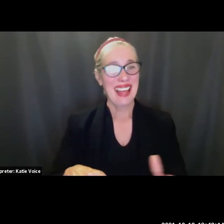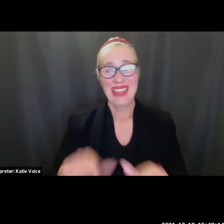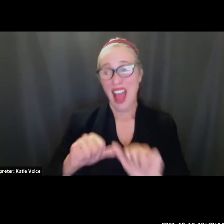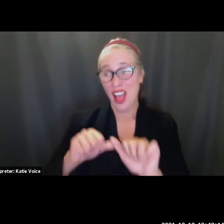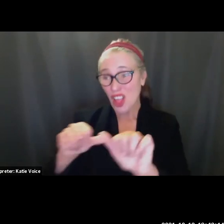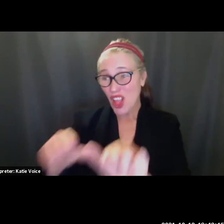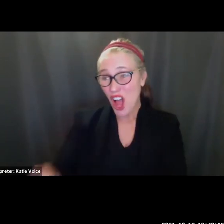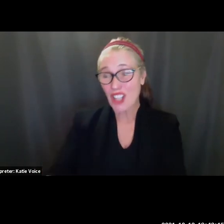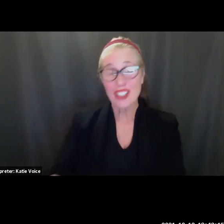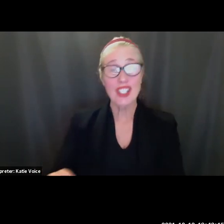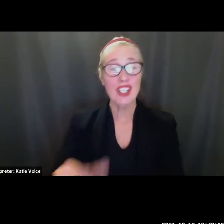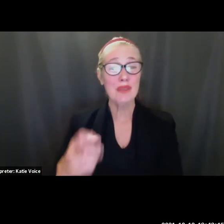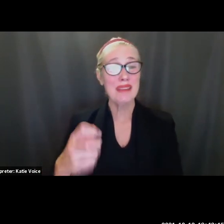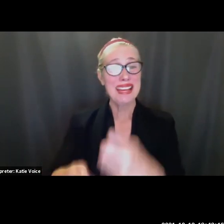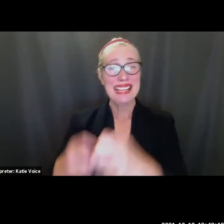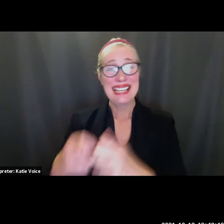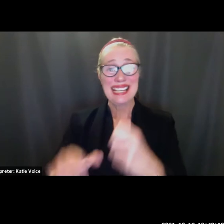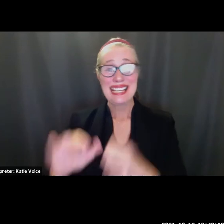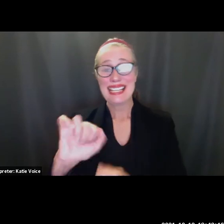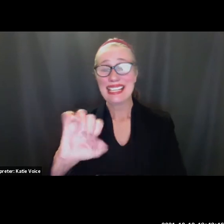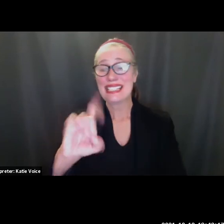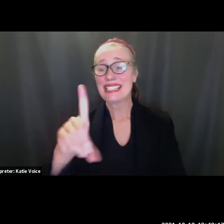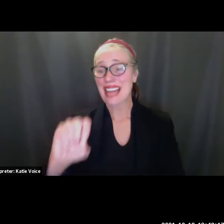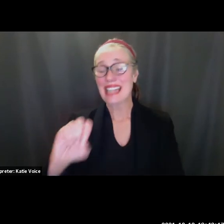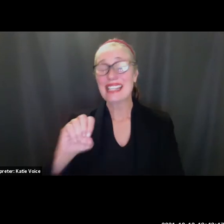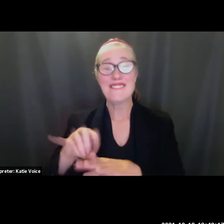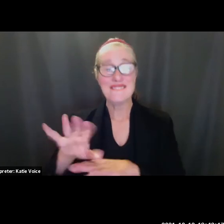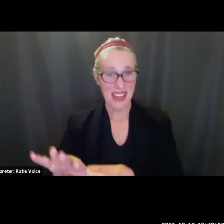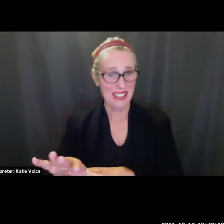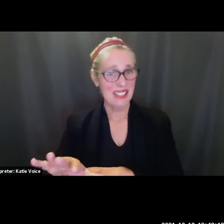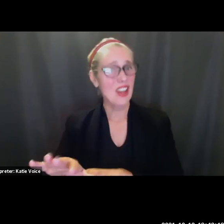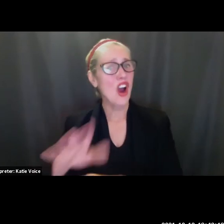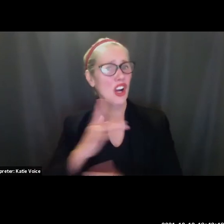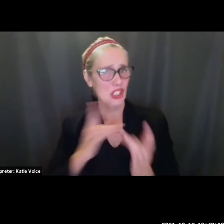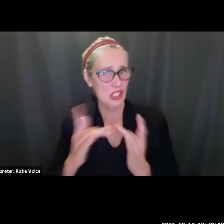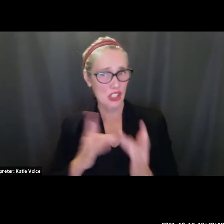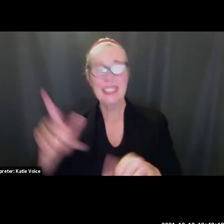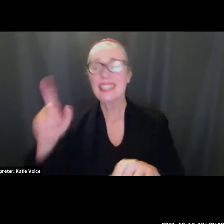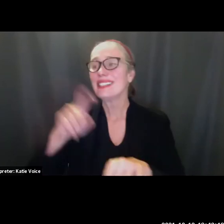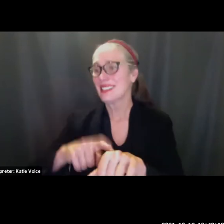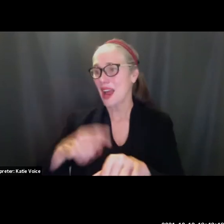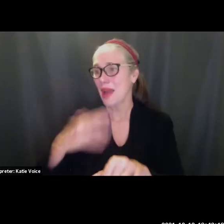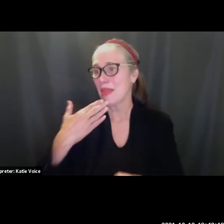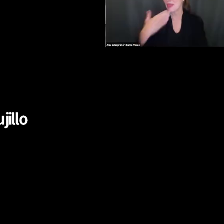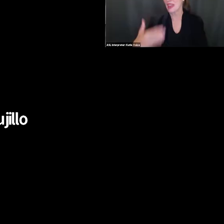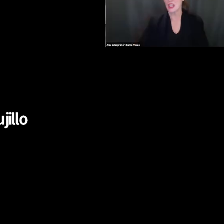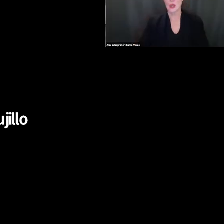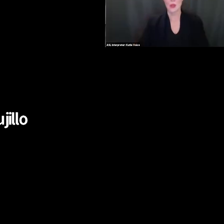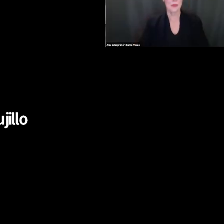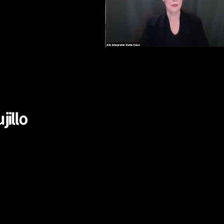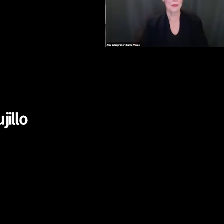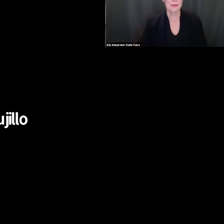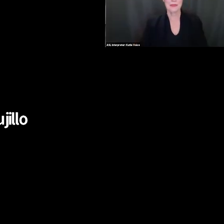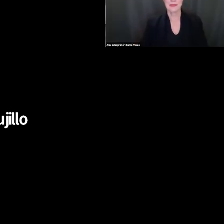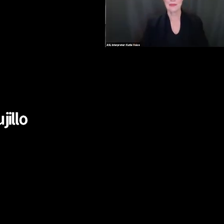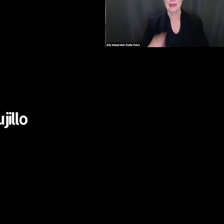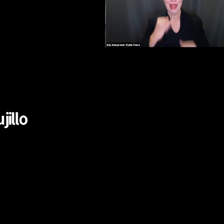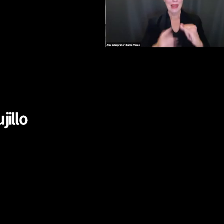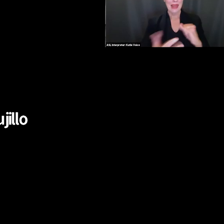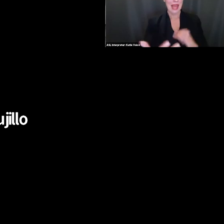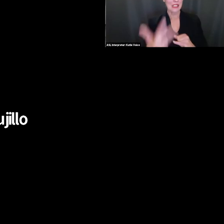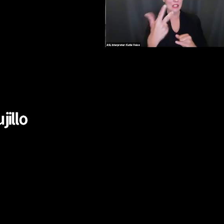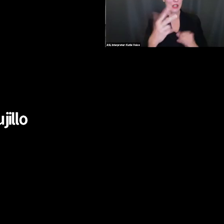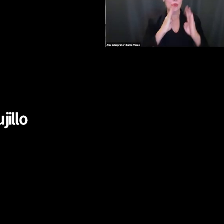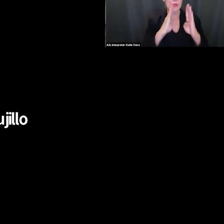concern all vaccines except yes time thank you the last three speakers are